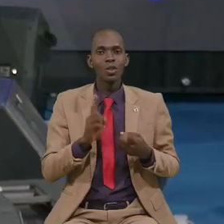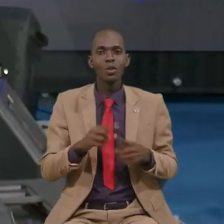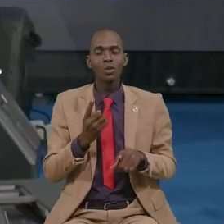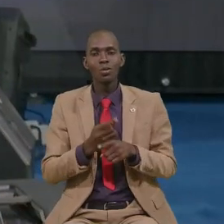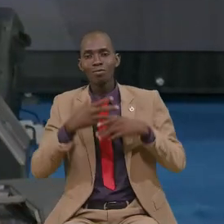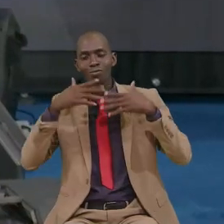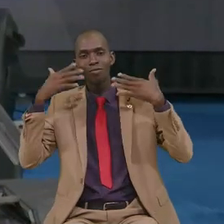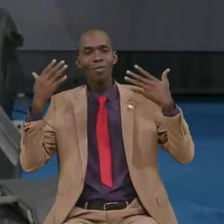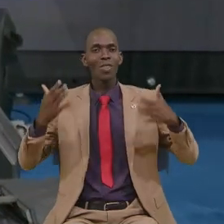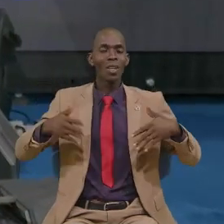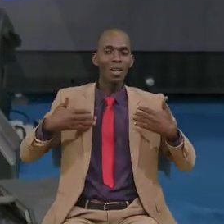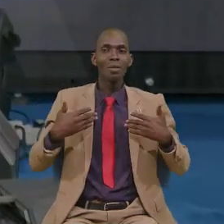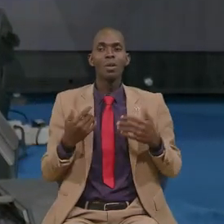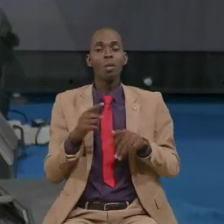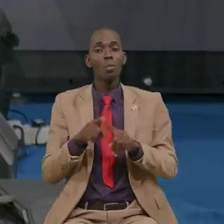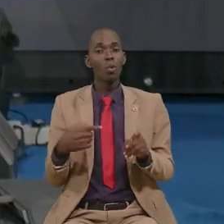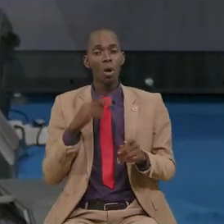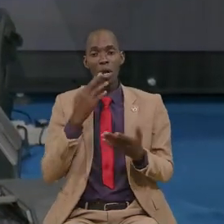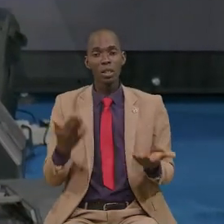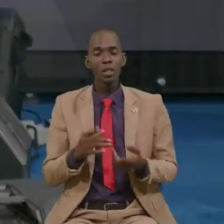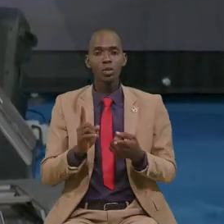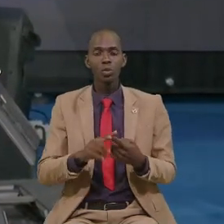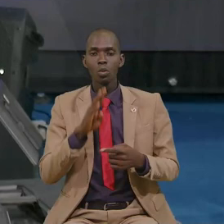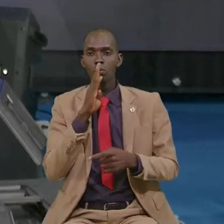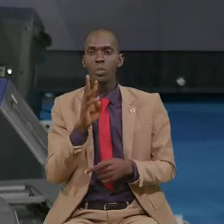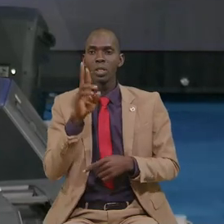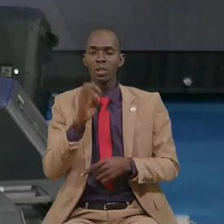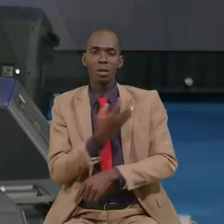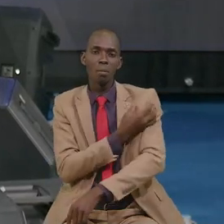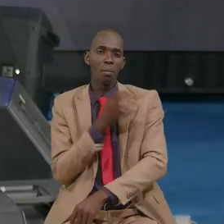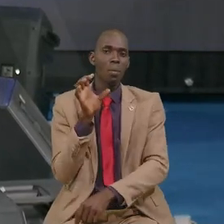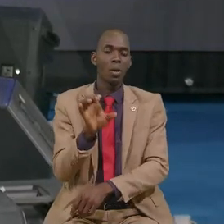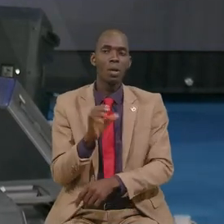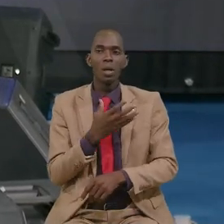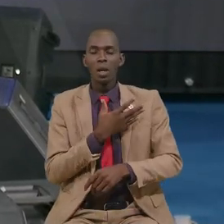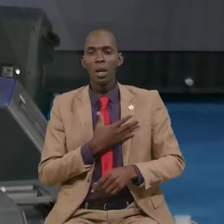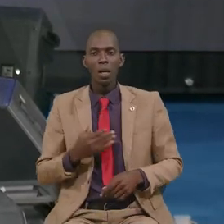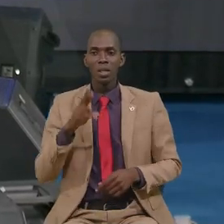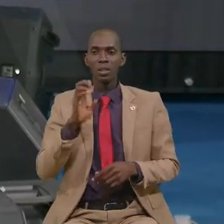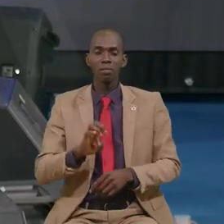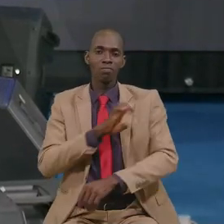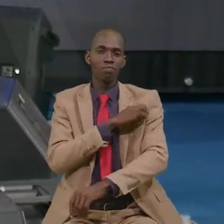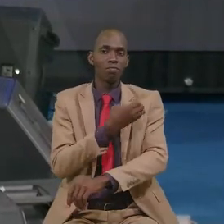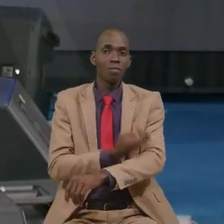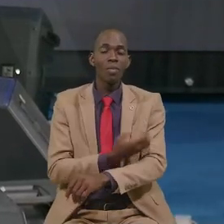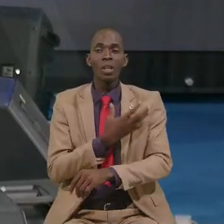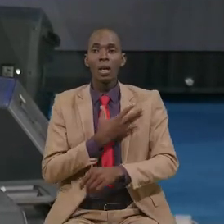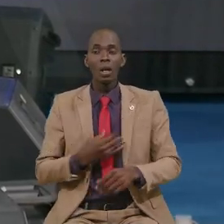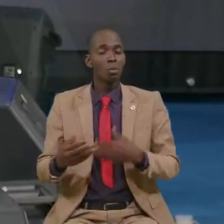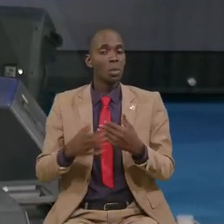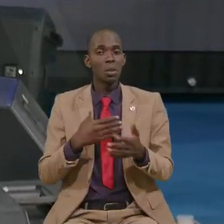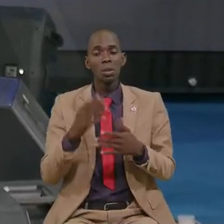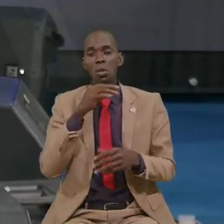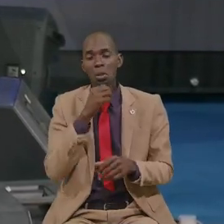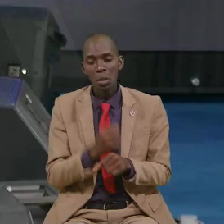be re-empowered and re-energized. And whatever our age, you are young, you are old, you